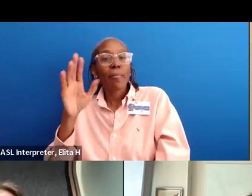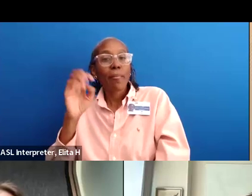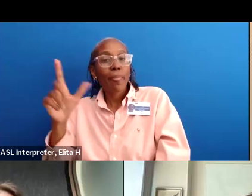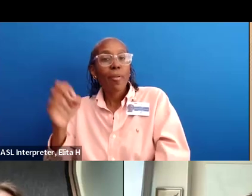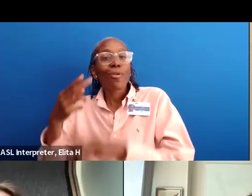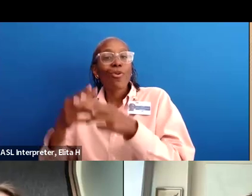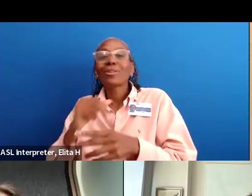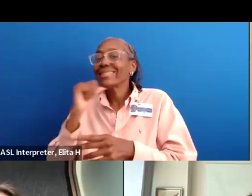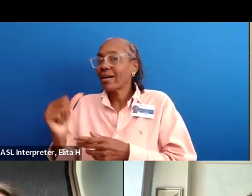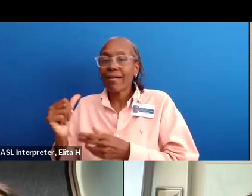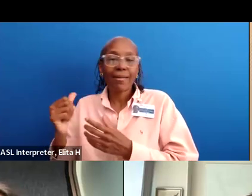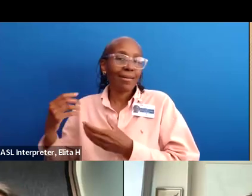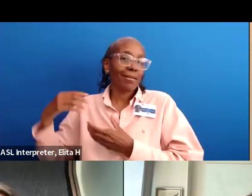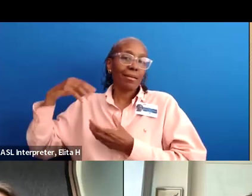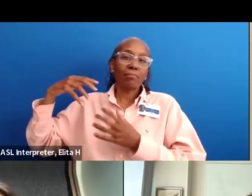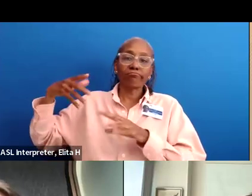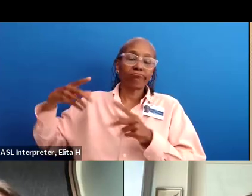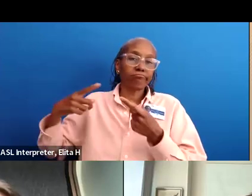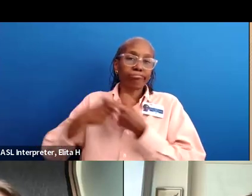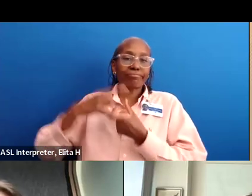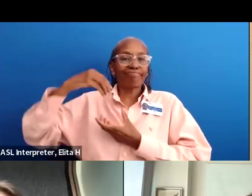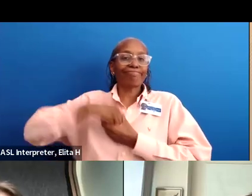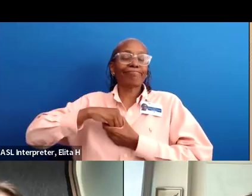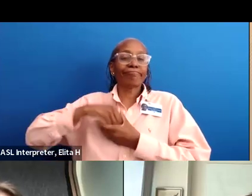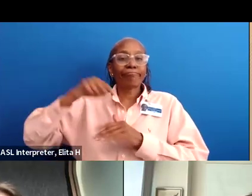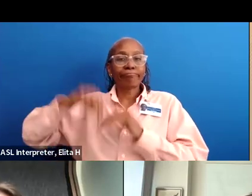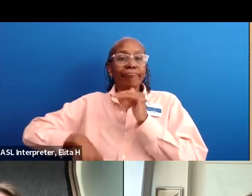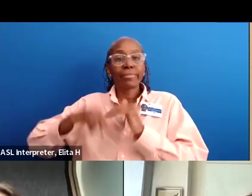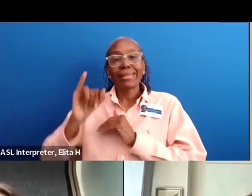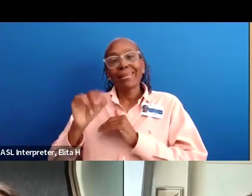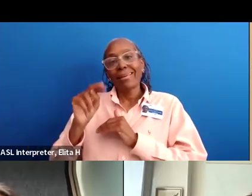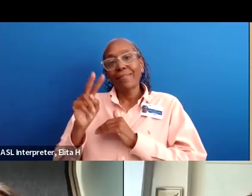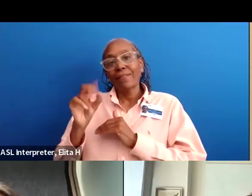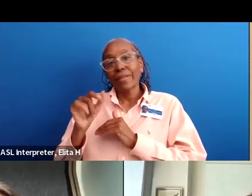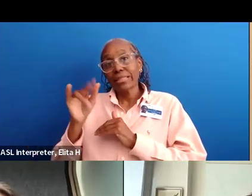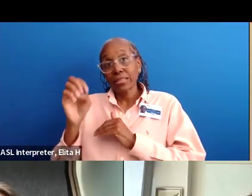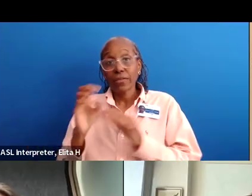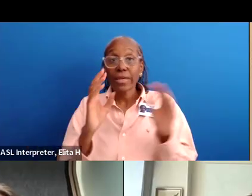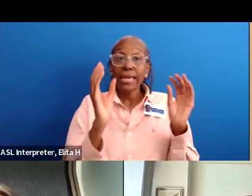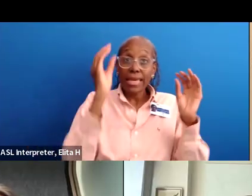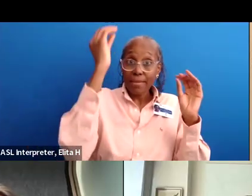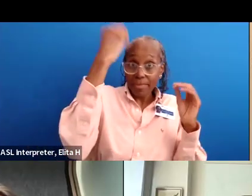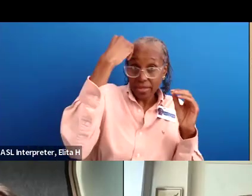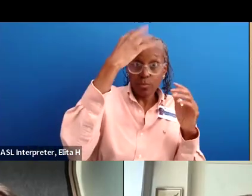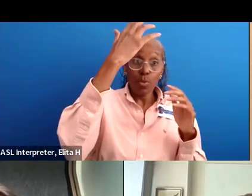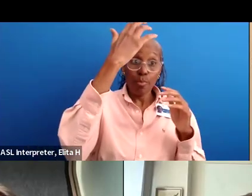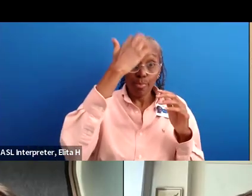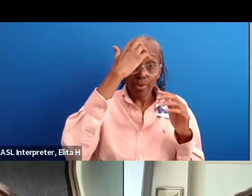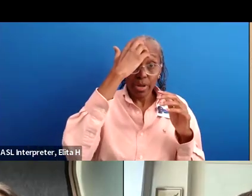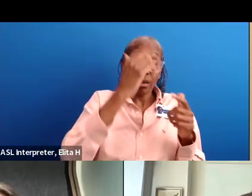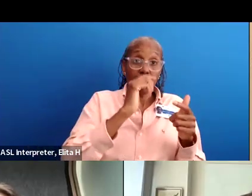non-invasive. And the key thing to highlight here is that implantable brain-computer interfaces